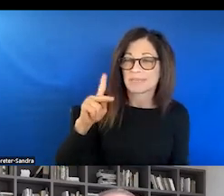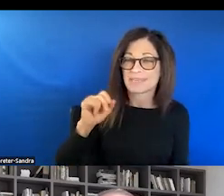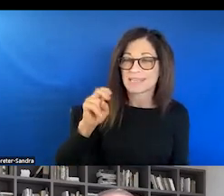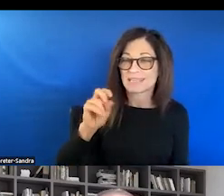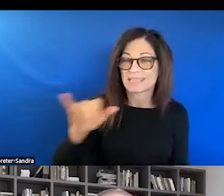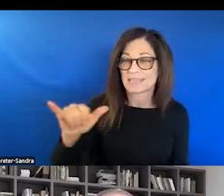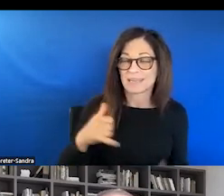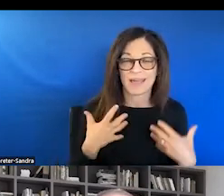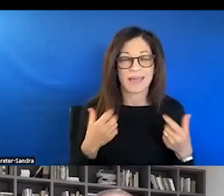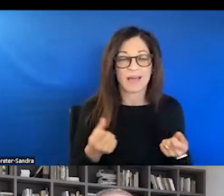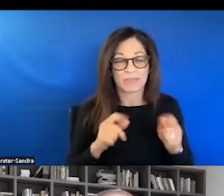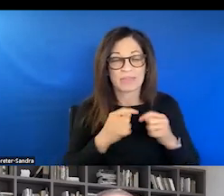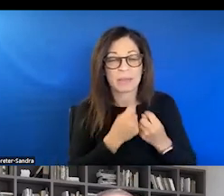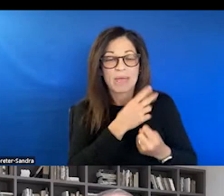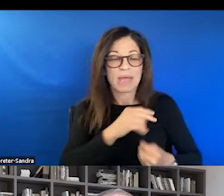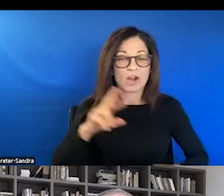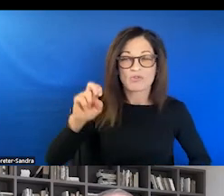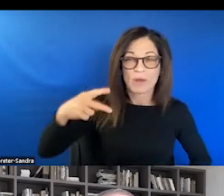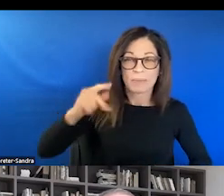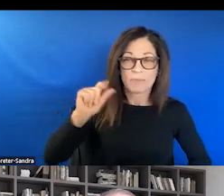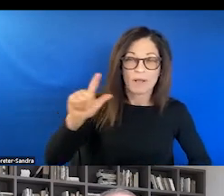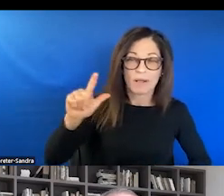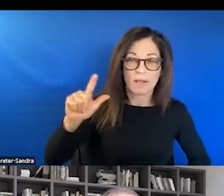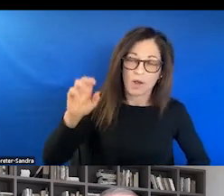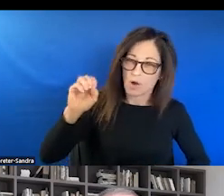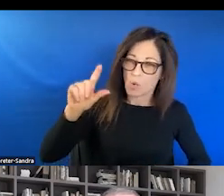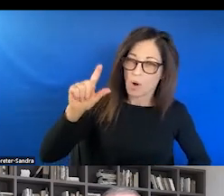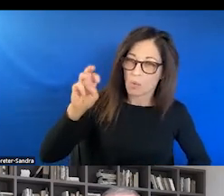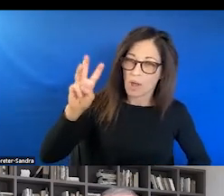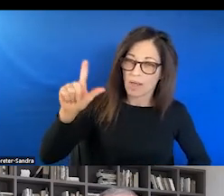and to Rep. Orwell and Jen Stuber, who are in our Crisis Trivia Hot Seat. Take care. See you next time.